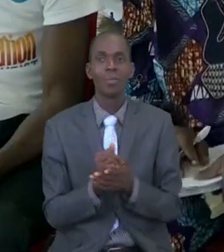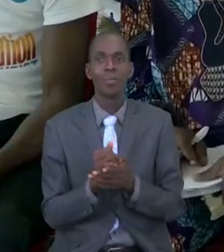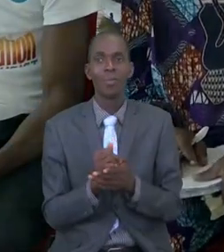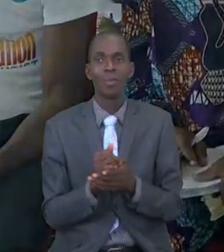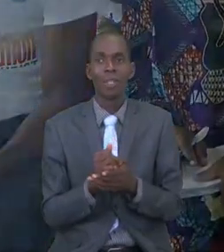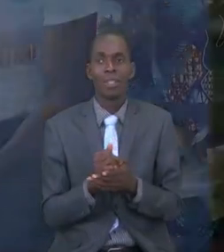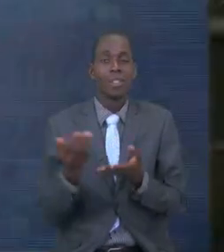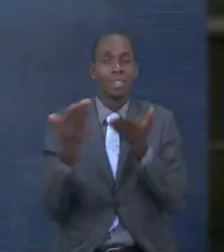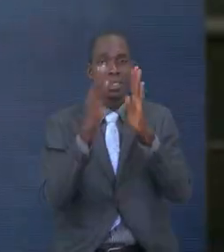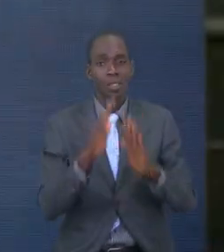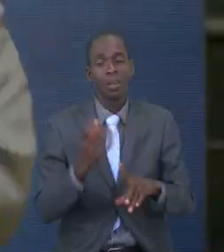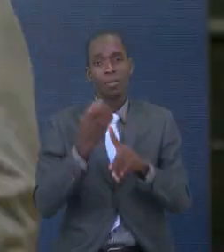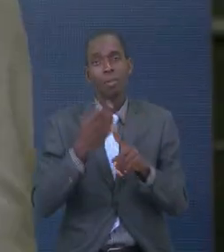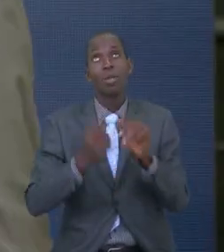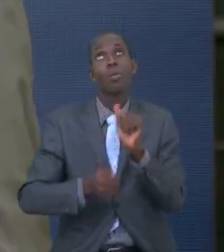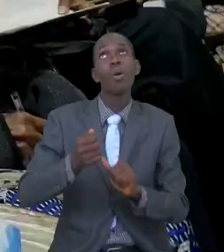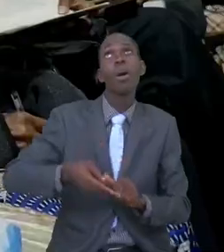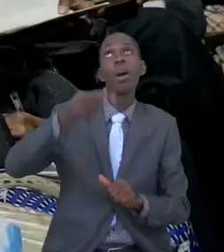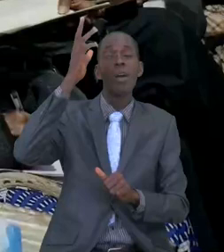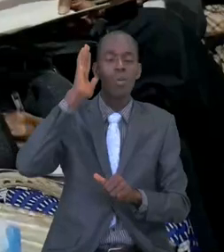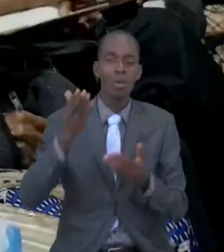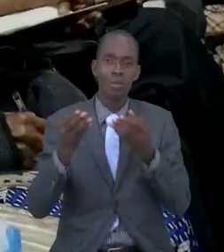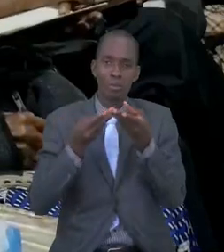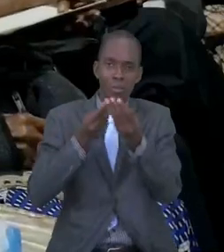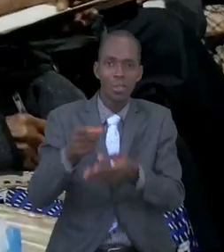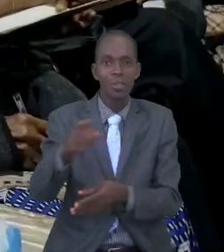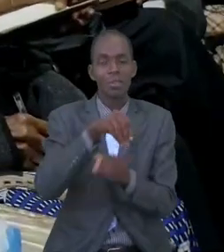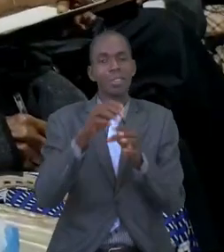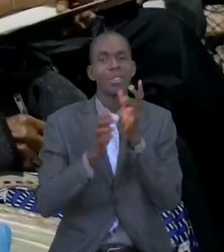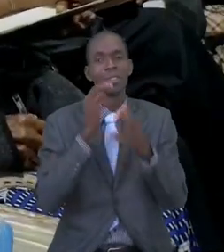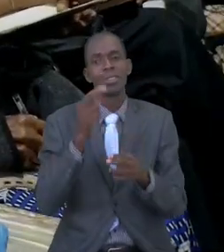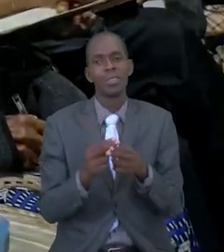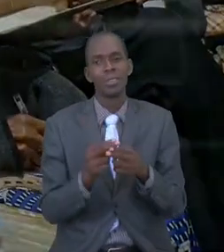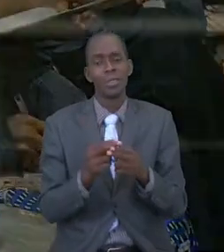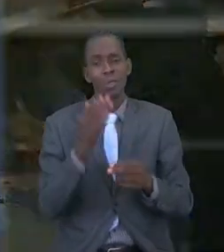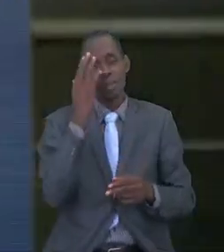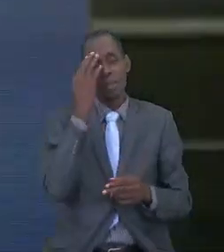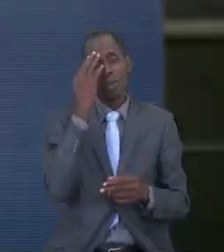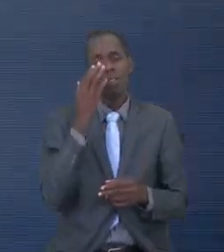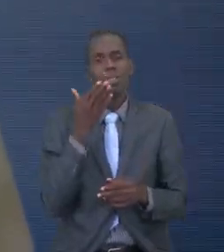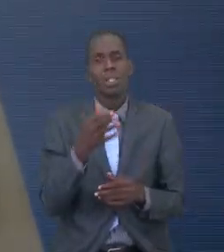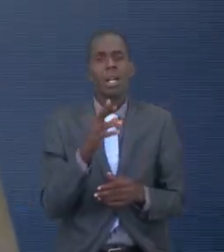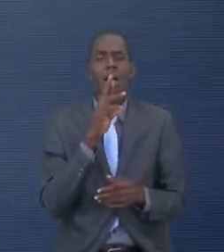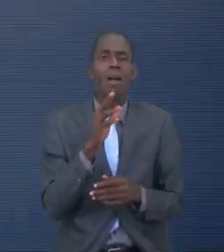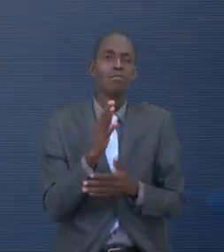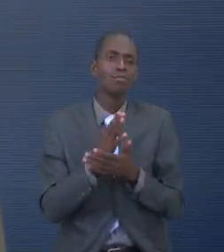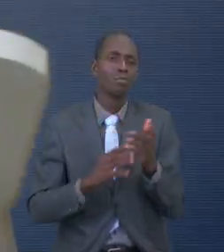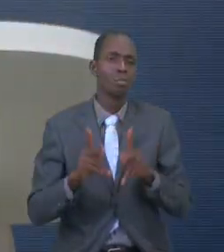Messenger from on high will feed you. You know, there are people that